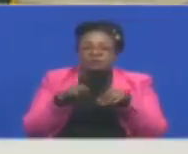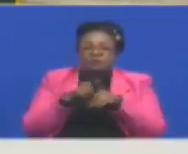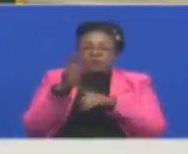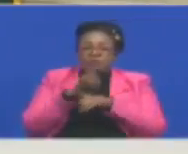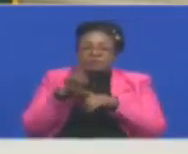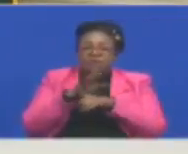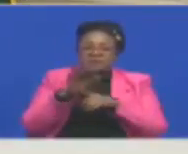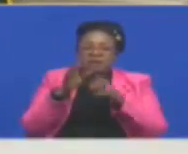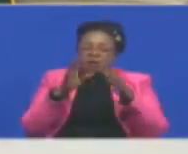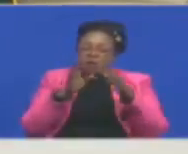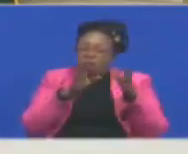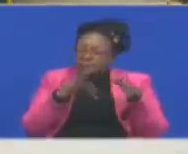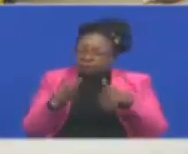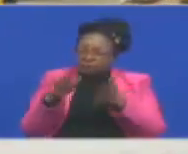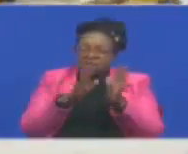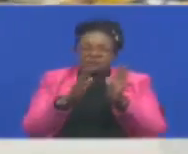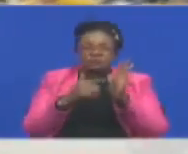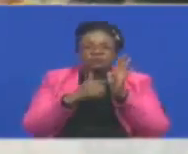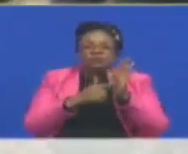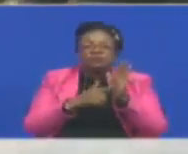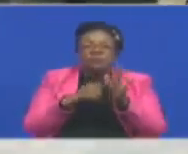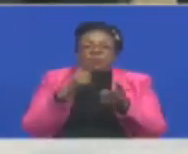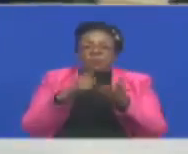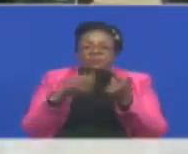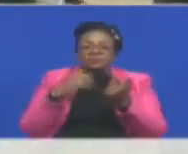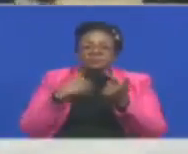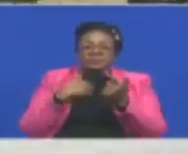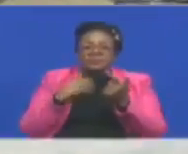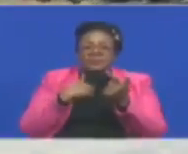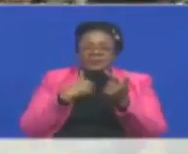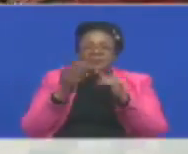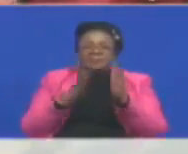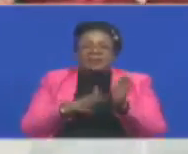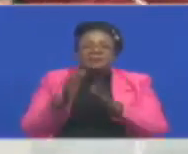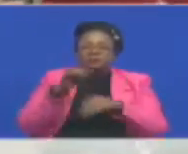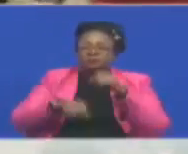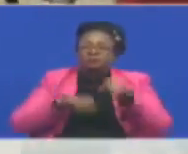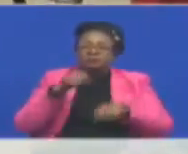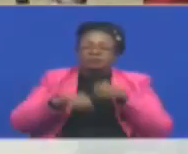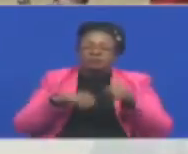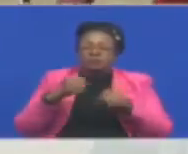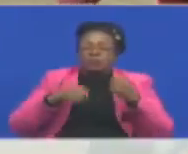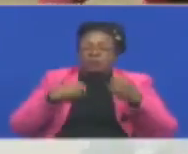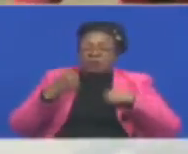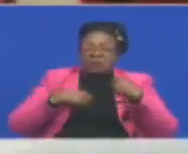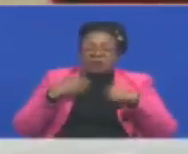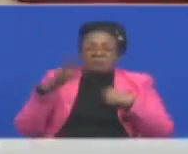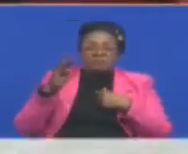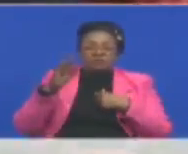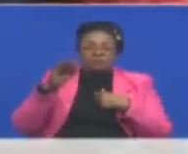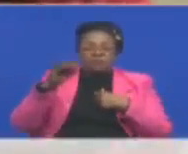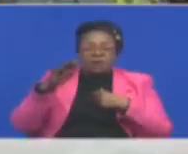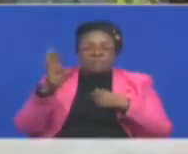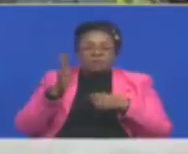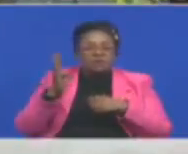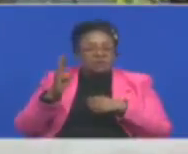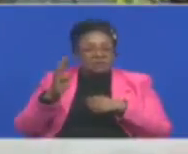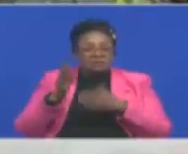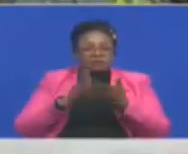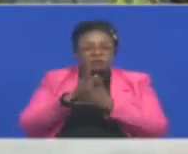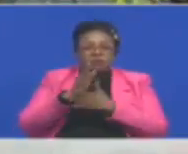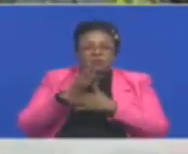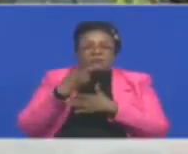showcase different cultures as well as physical fitness. They plan to cycle to Kigali, Rwanda, and Bujumbura, Burundi, through